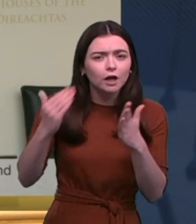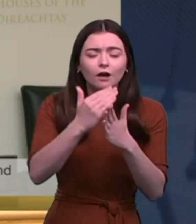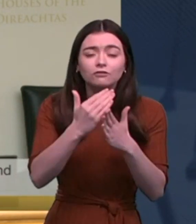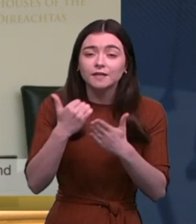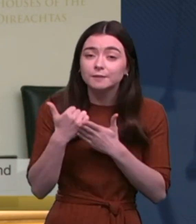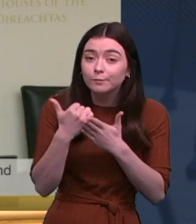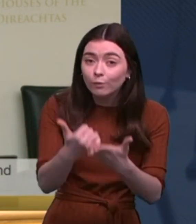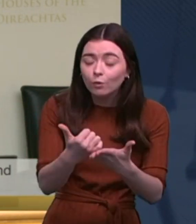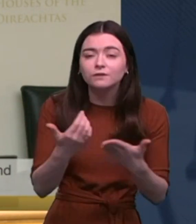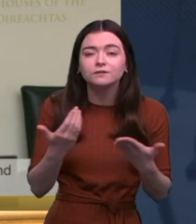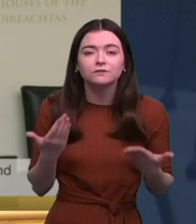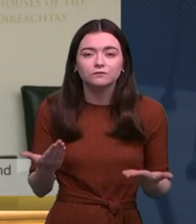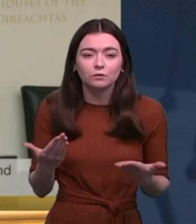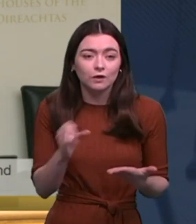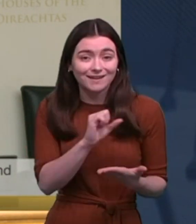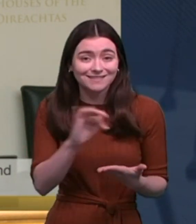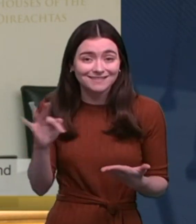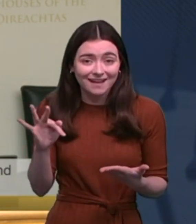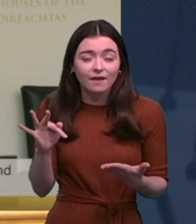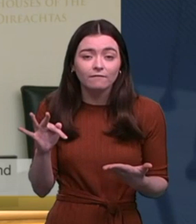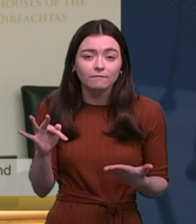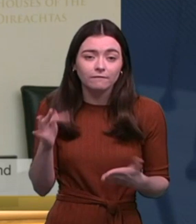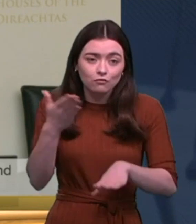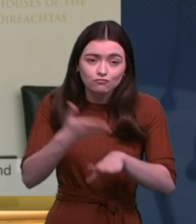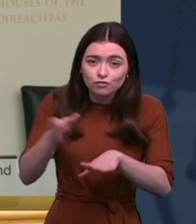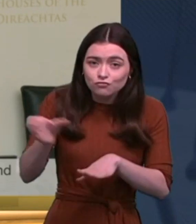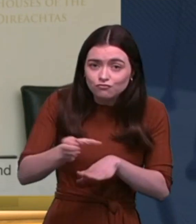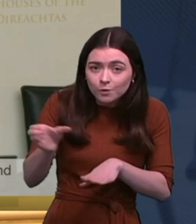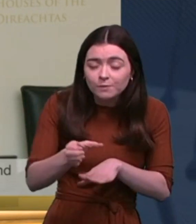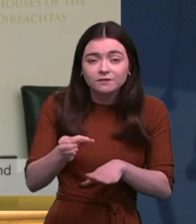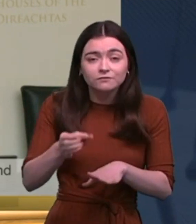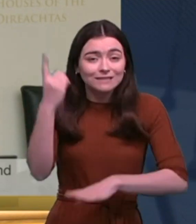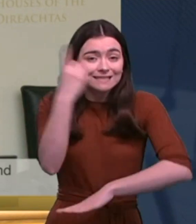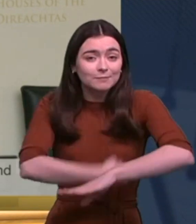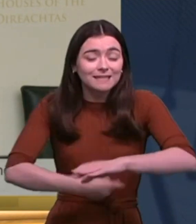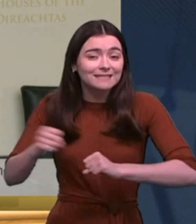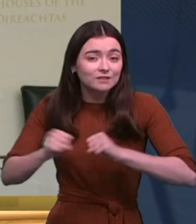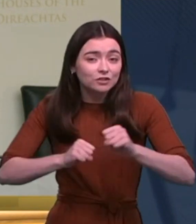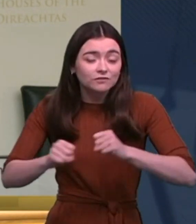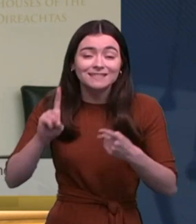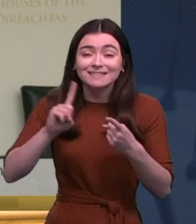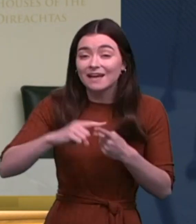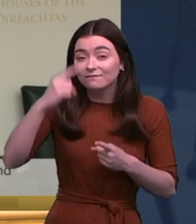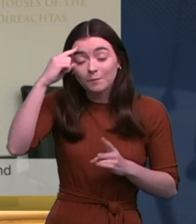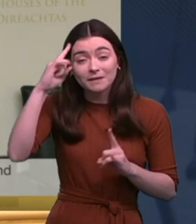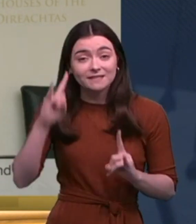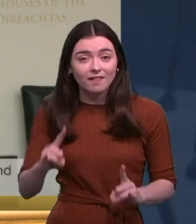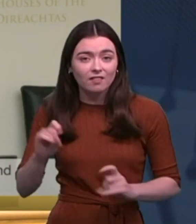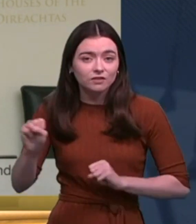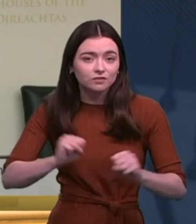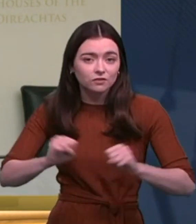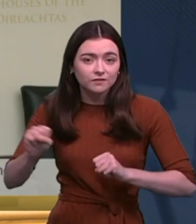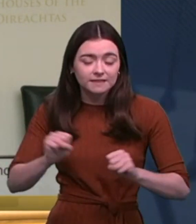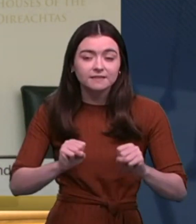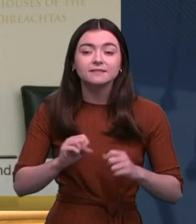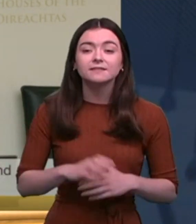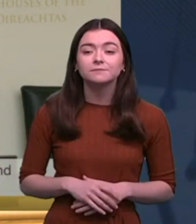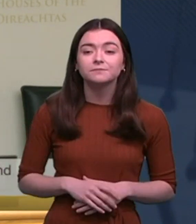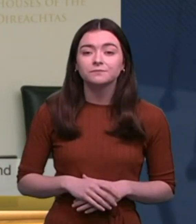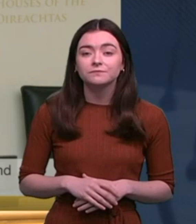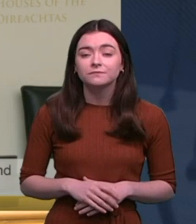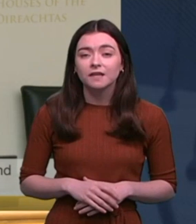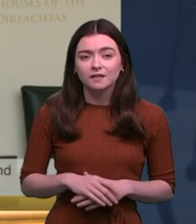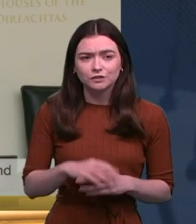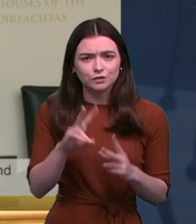prioritise supports for our staffing, recruitment for disability services and for mental health services as the two kind